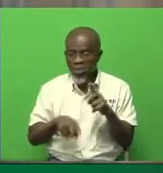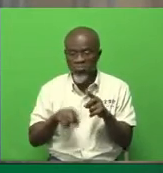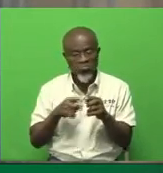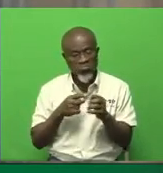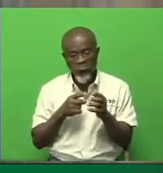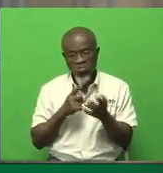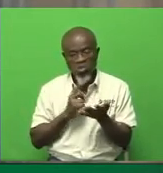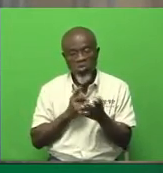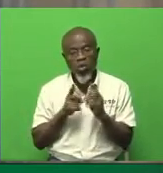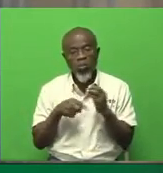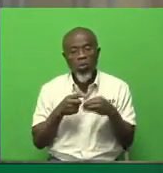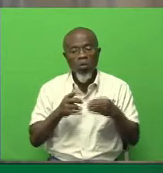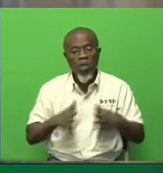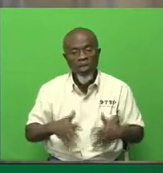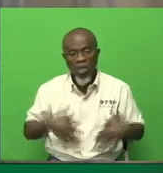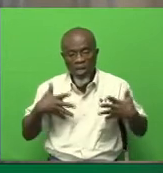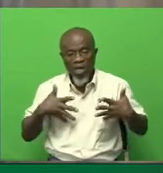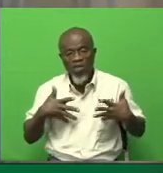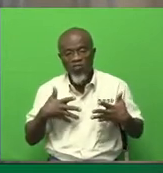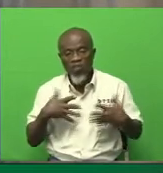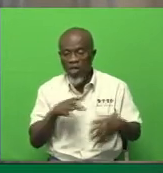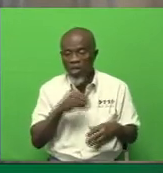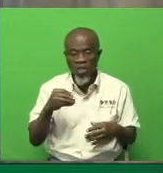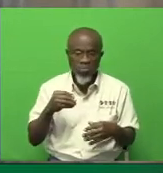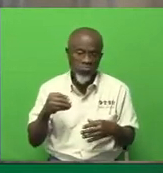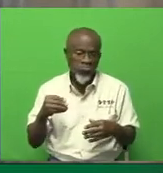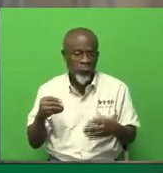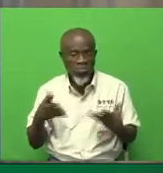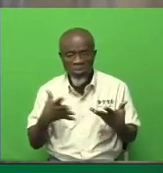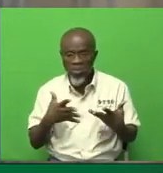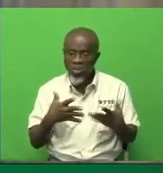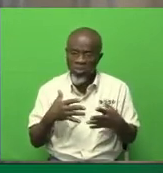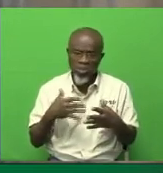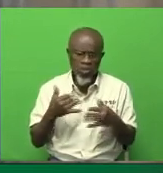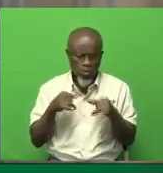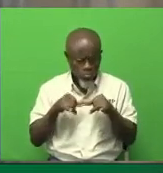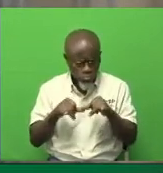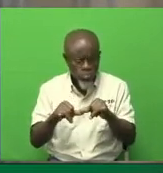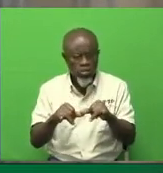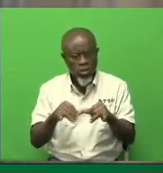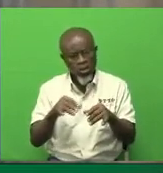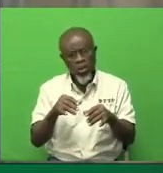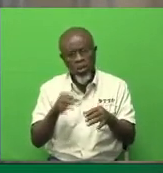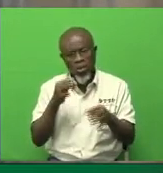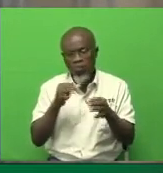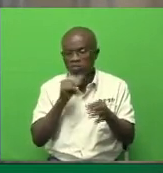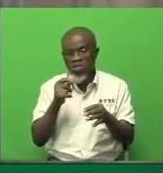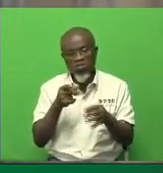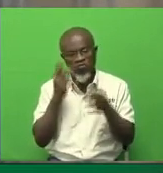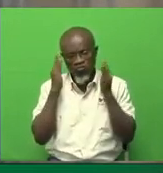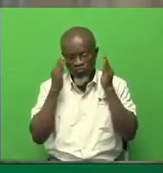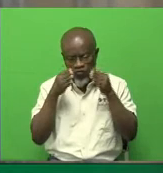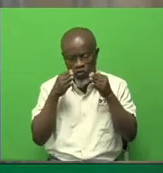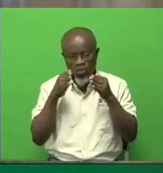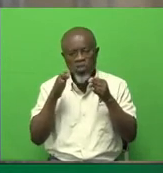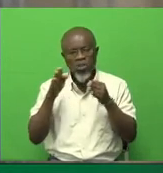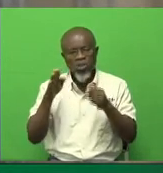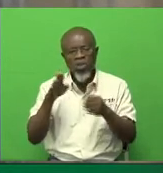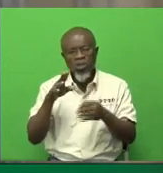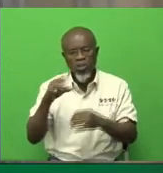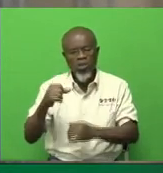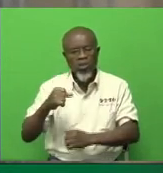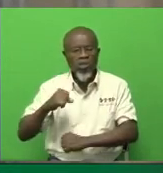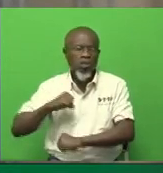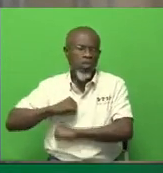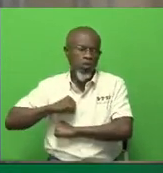the fact that crime has totally spiraled out of control and Trinidad and Tobago we